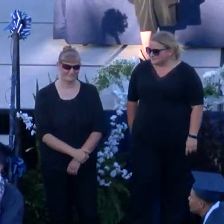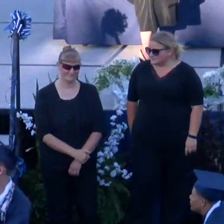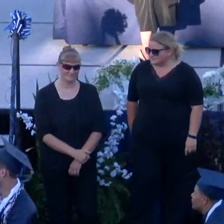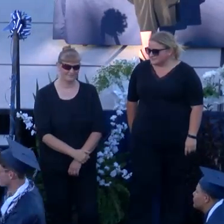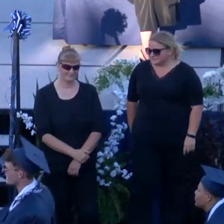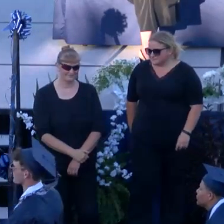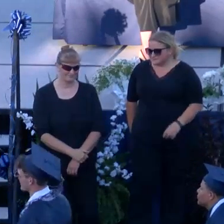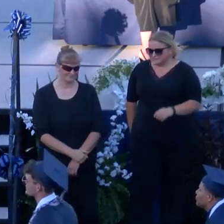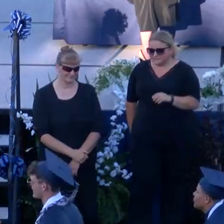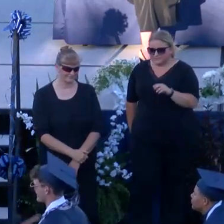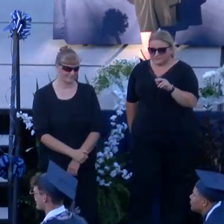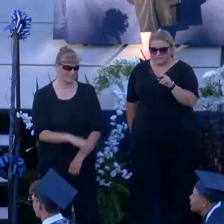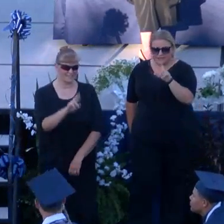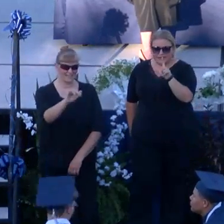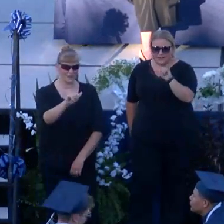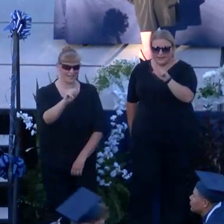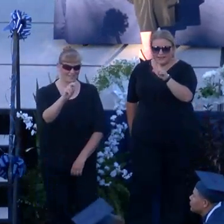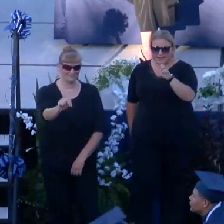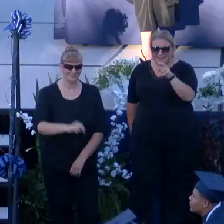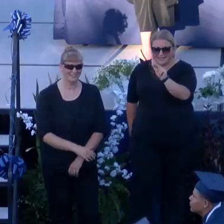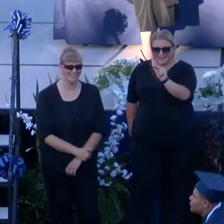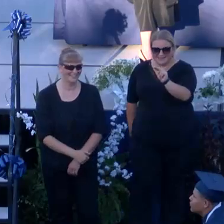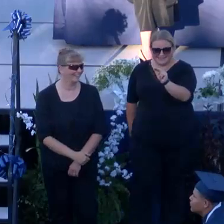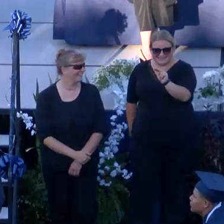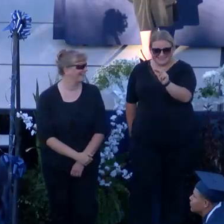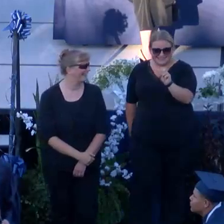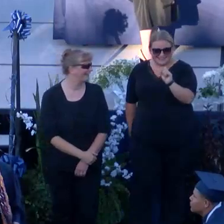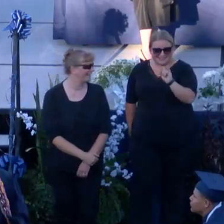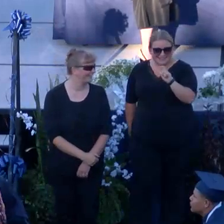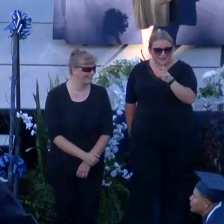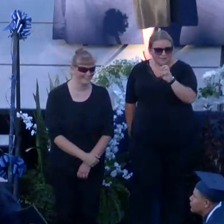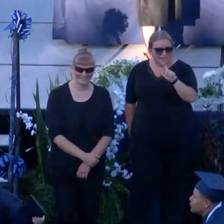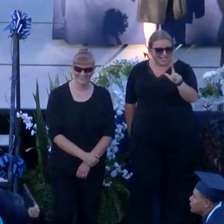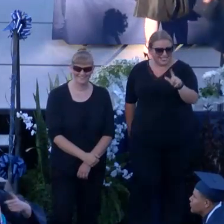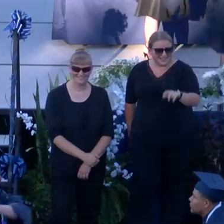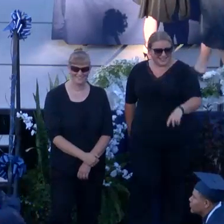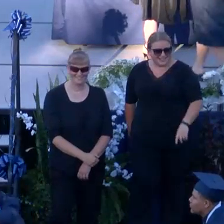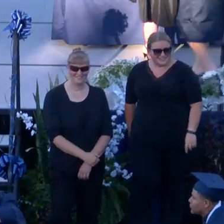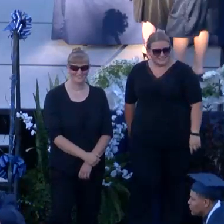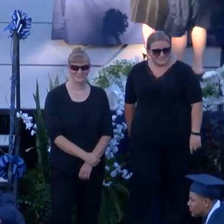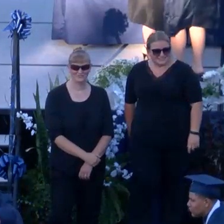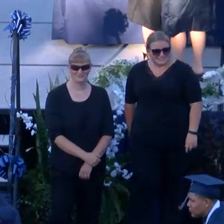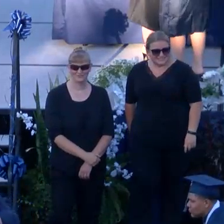Lillian Stillwell. Marlene Marroquin.